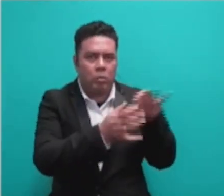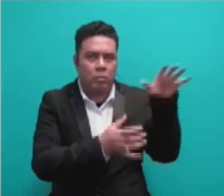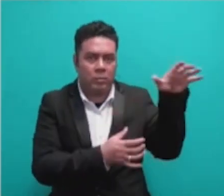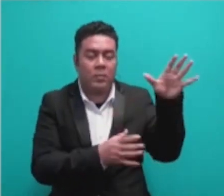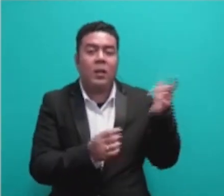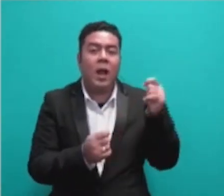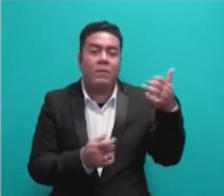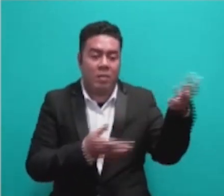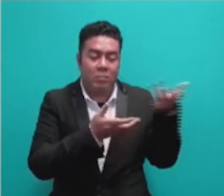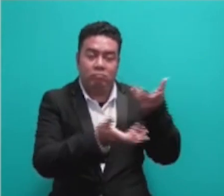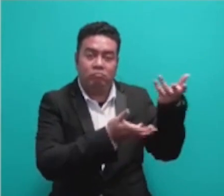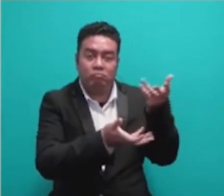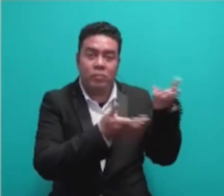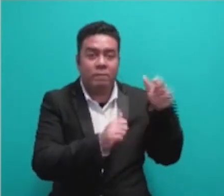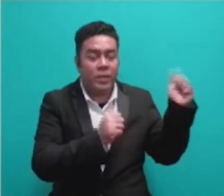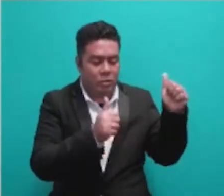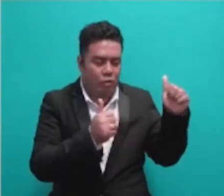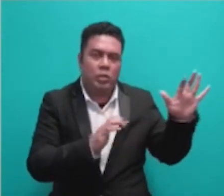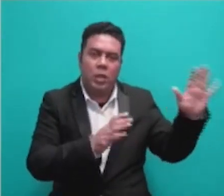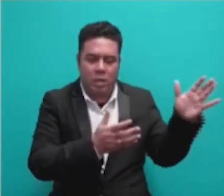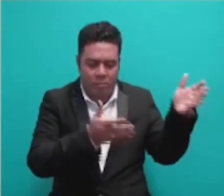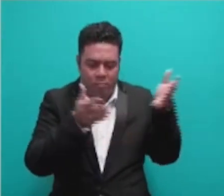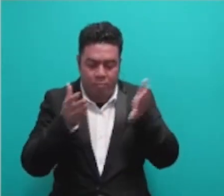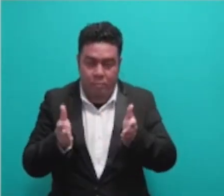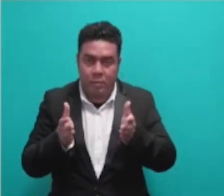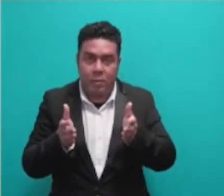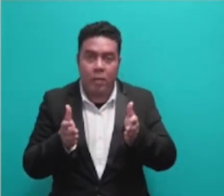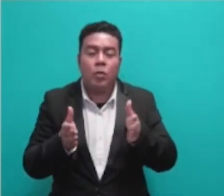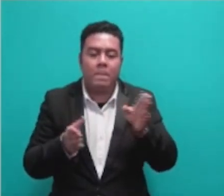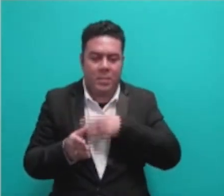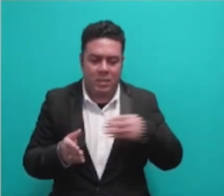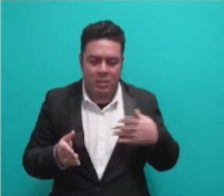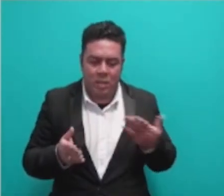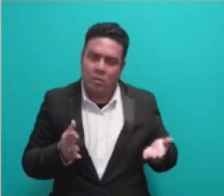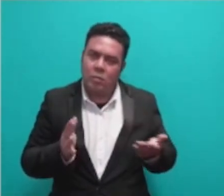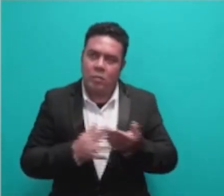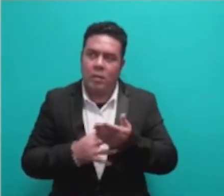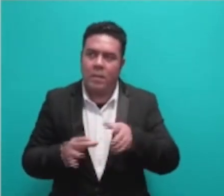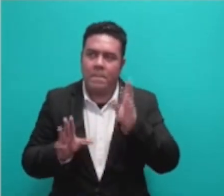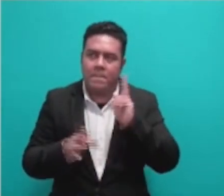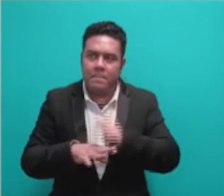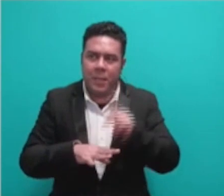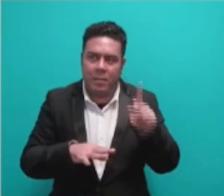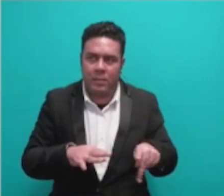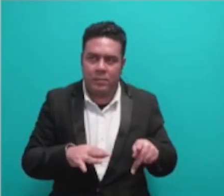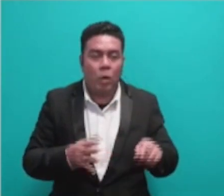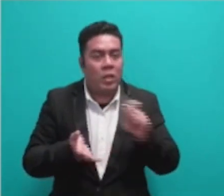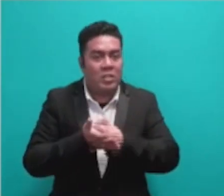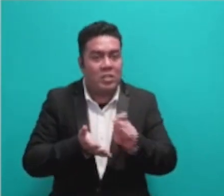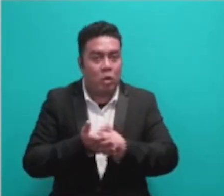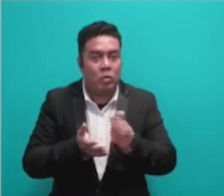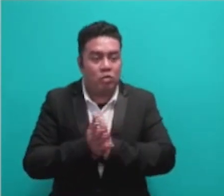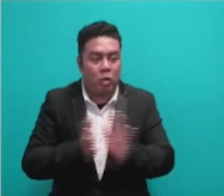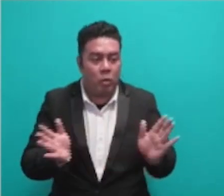after they discuss any legislation concerning iTaukei, it comes from the Minister, it goes right to the Clerk of Parliament or the Secretary General of